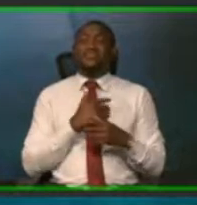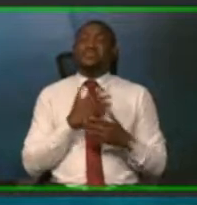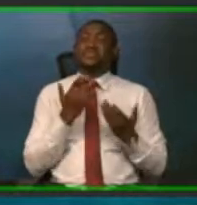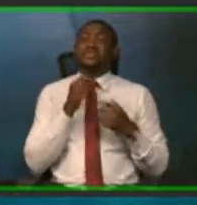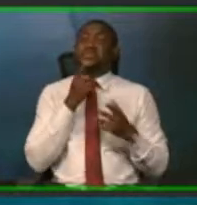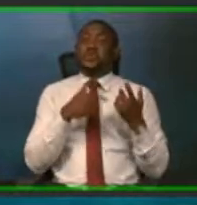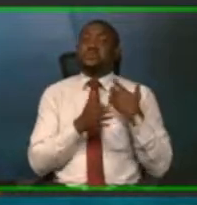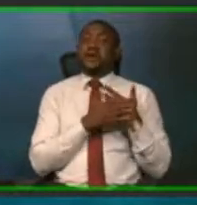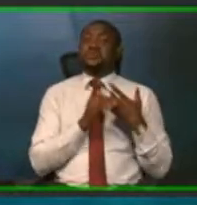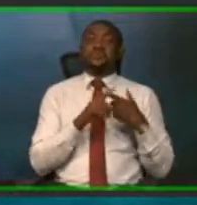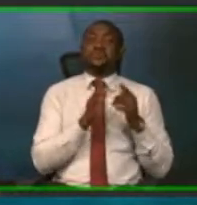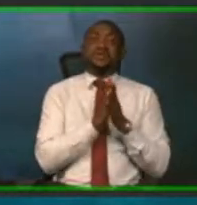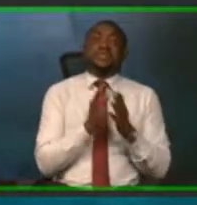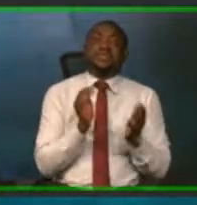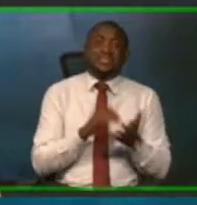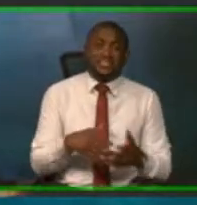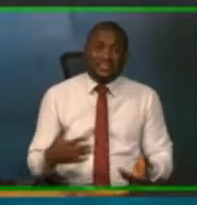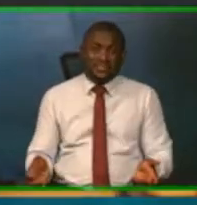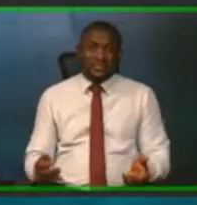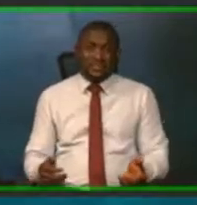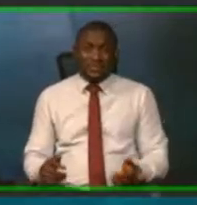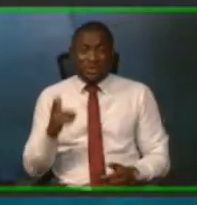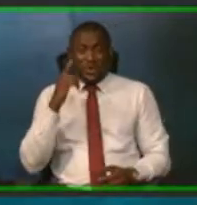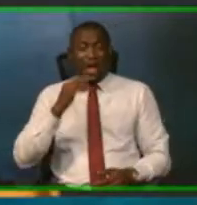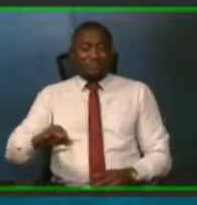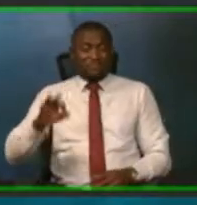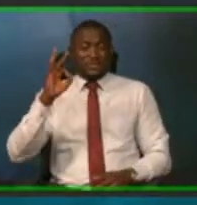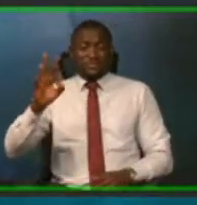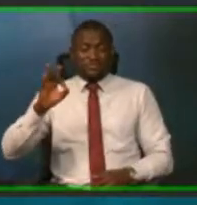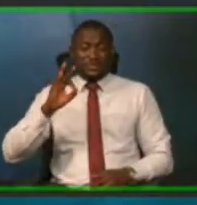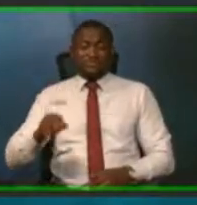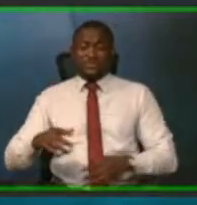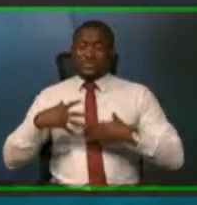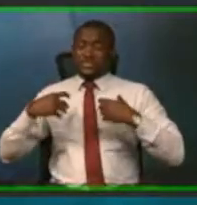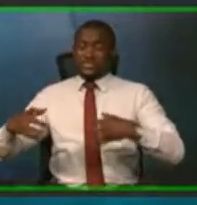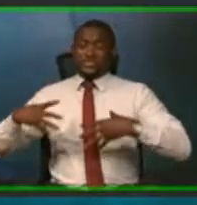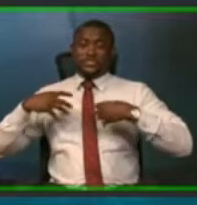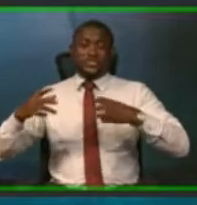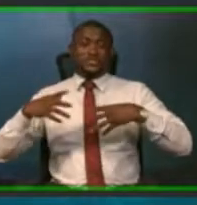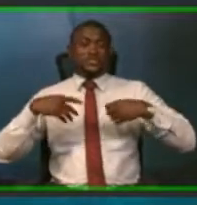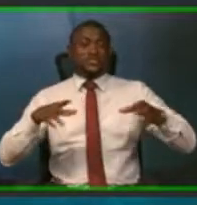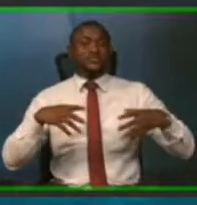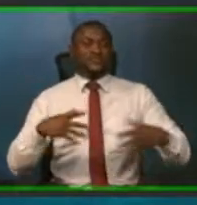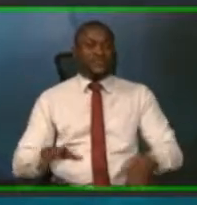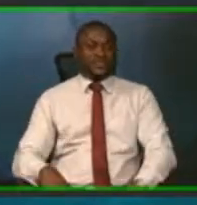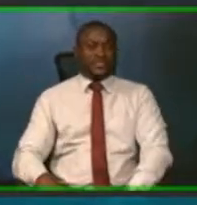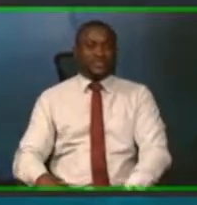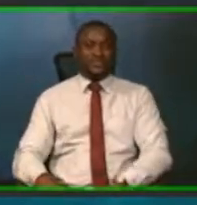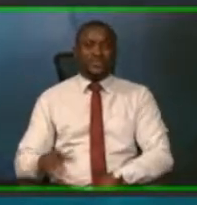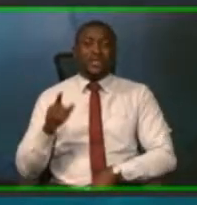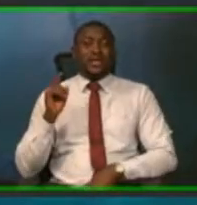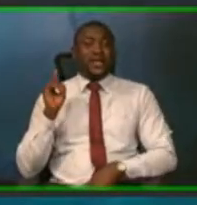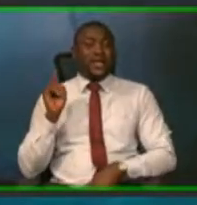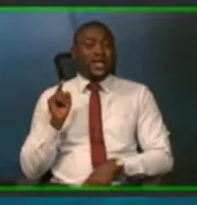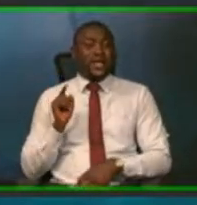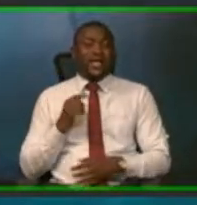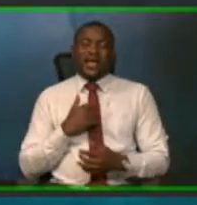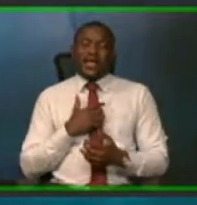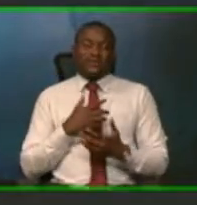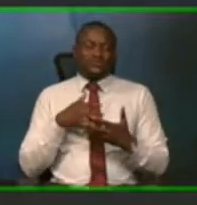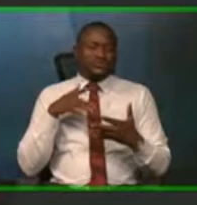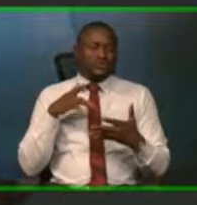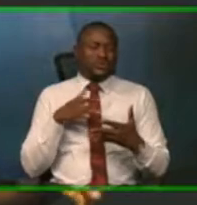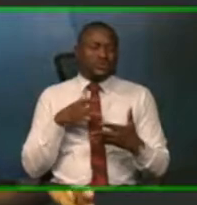back to the ministry of prayer again. I took time to detail these results, from the dexterity of